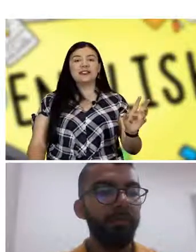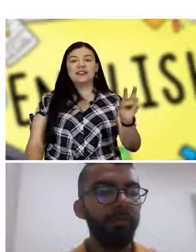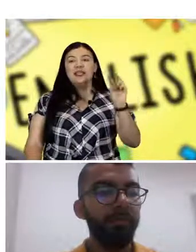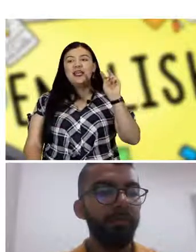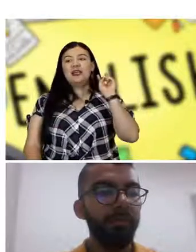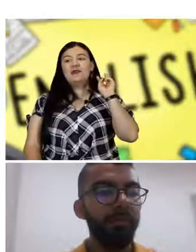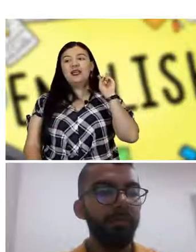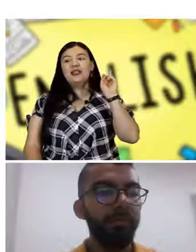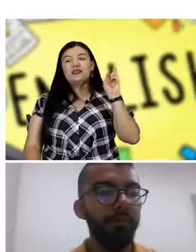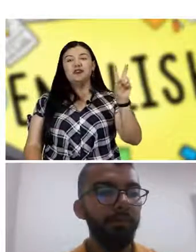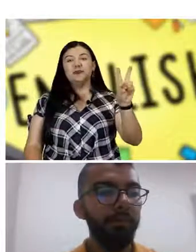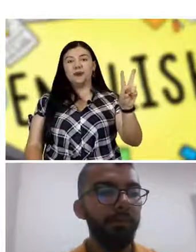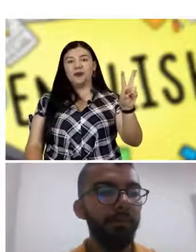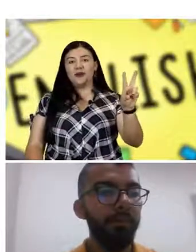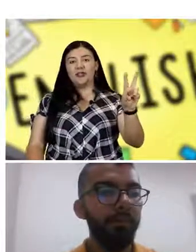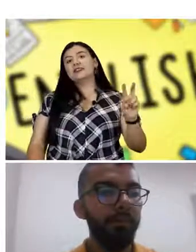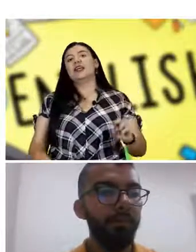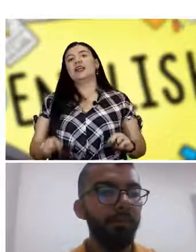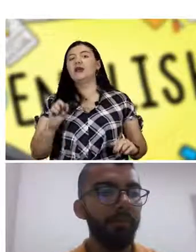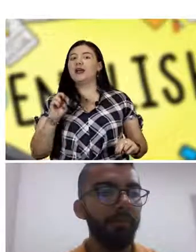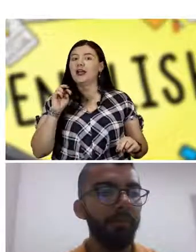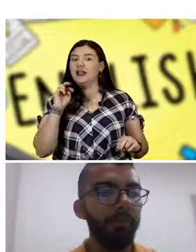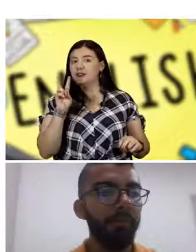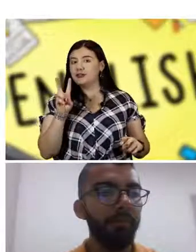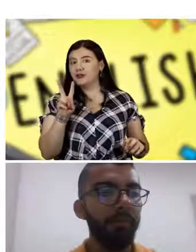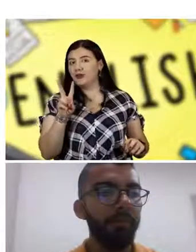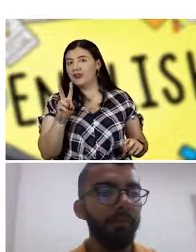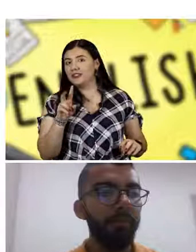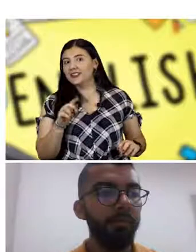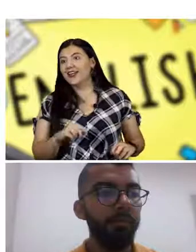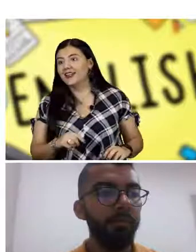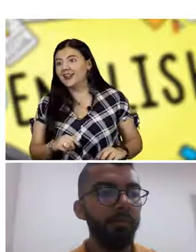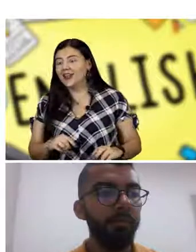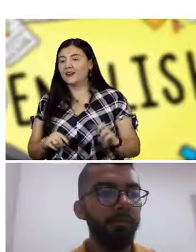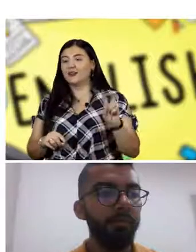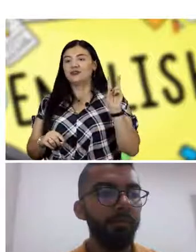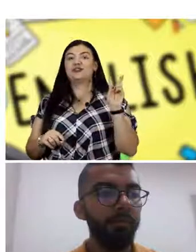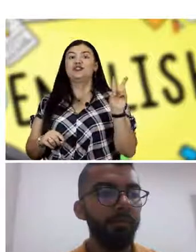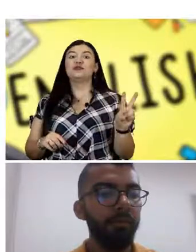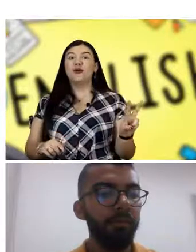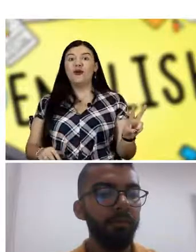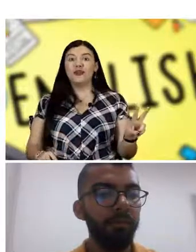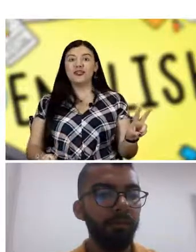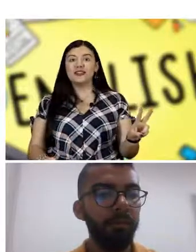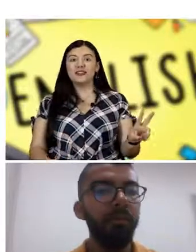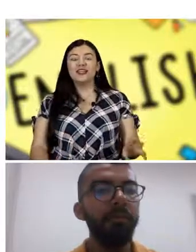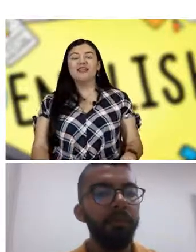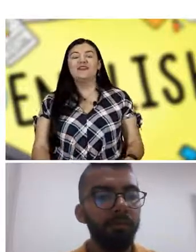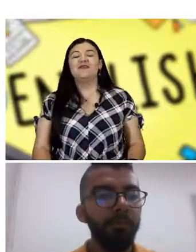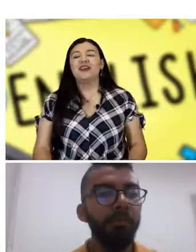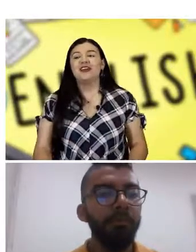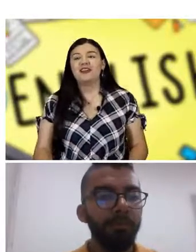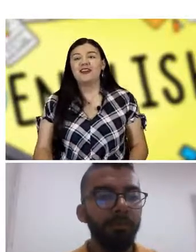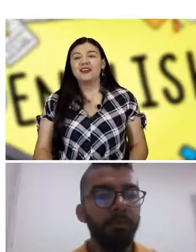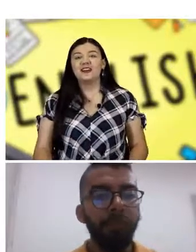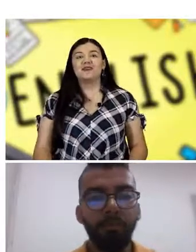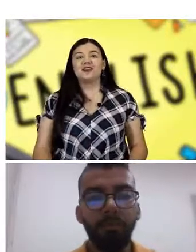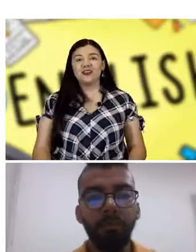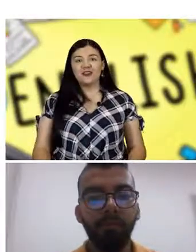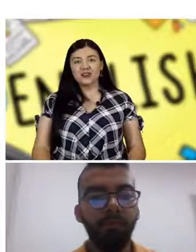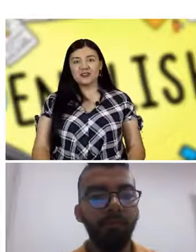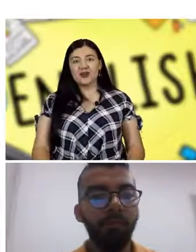like this. Emily, 2 points. Jimena, 2 points. And Diego, 2 points.